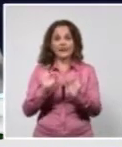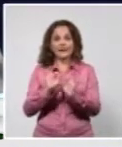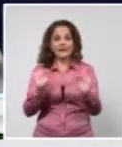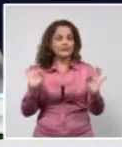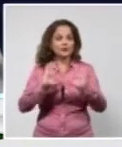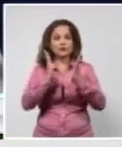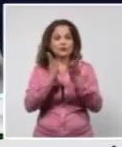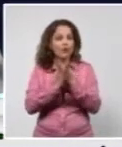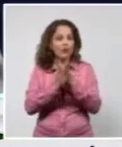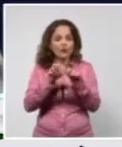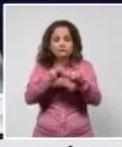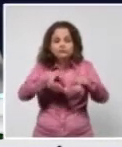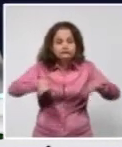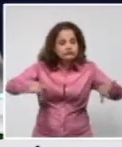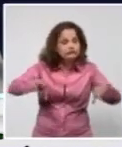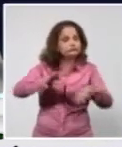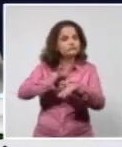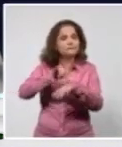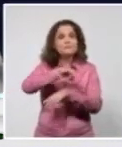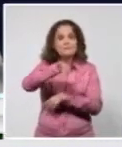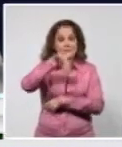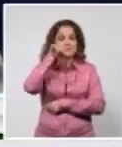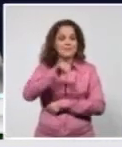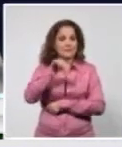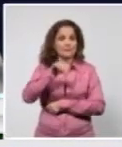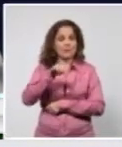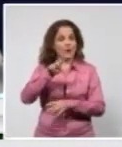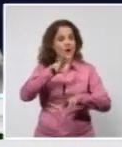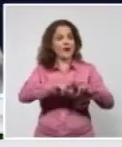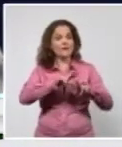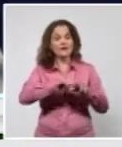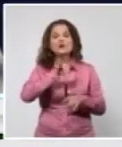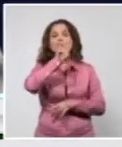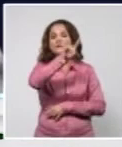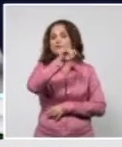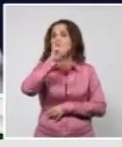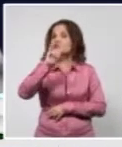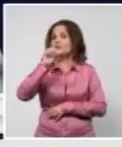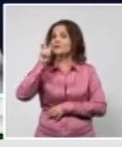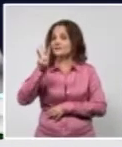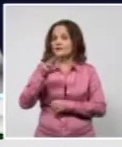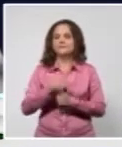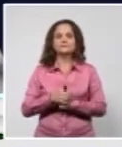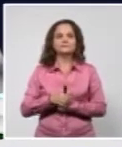926 in Villa Claras, and 188 in Santiago de Cubas.